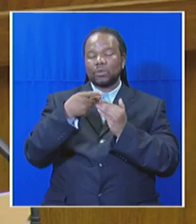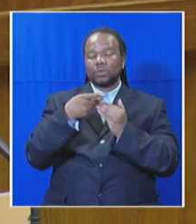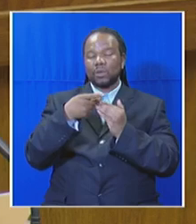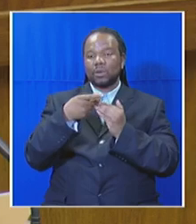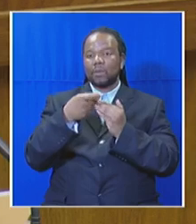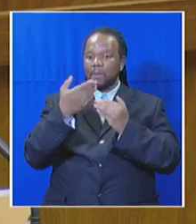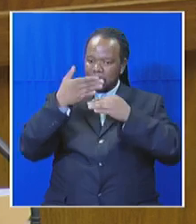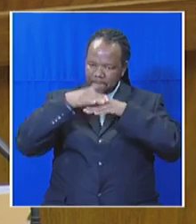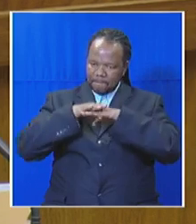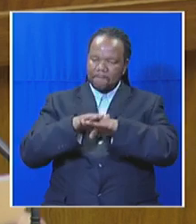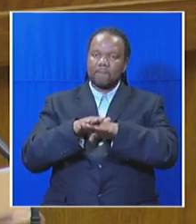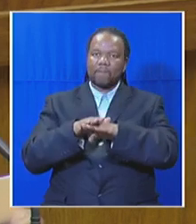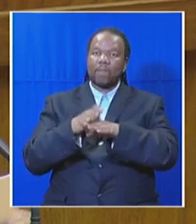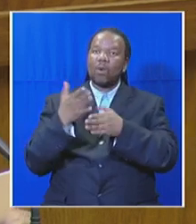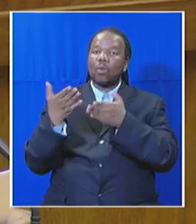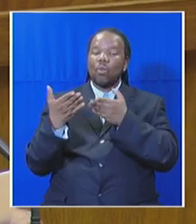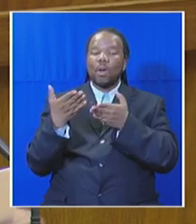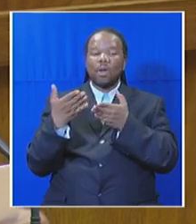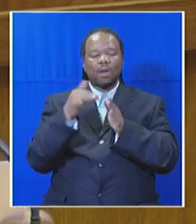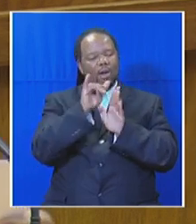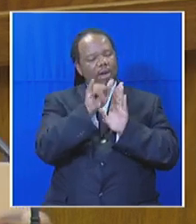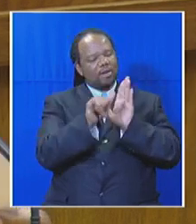identified in Agenda